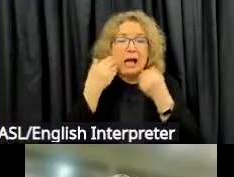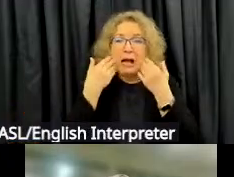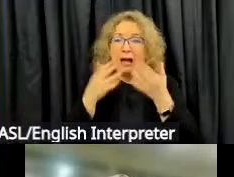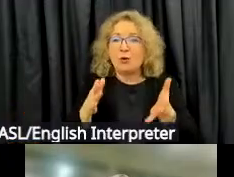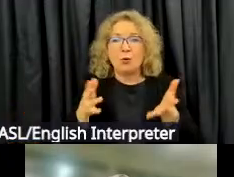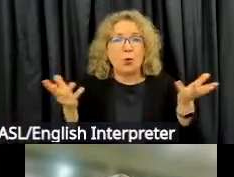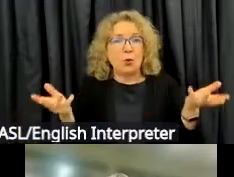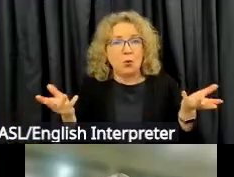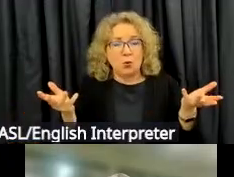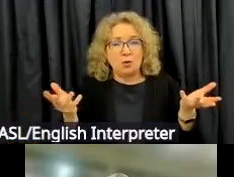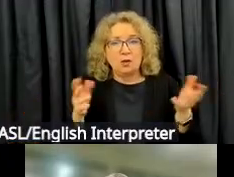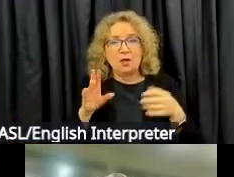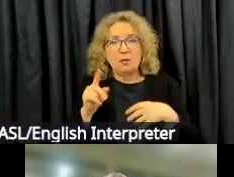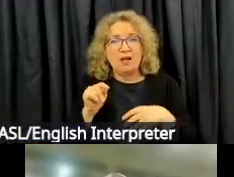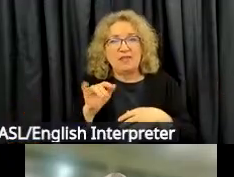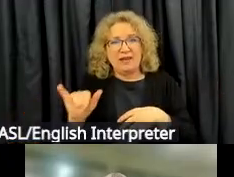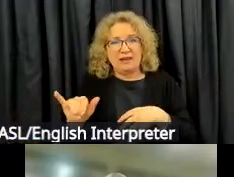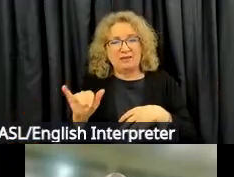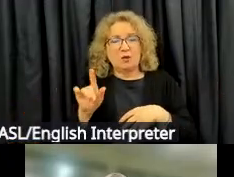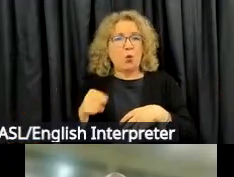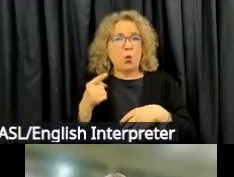yeah, so that's my thought.